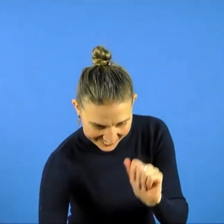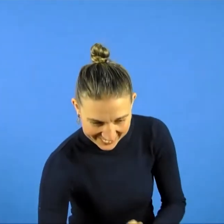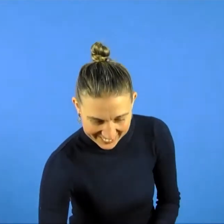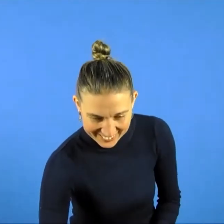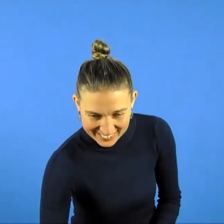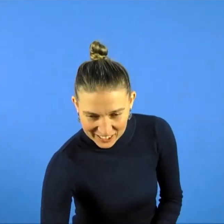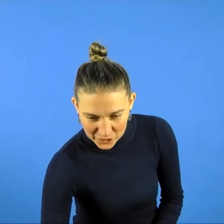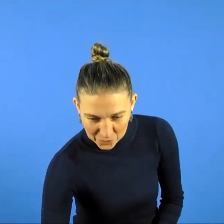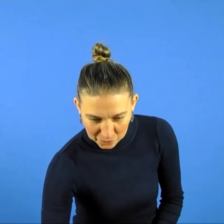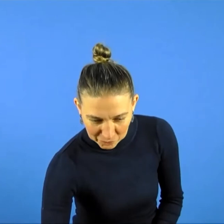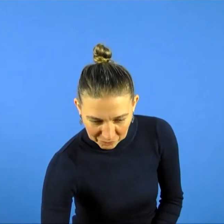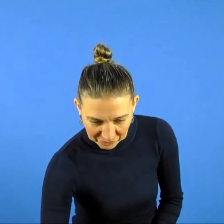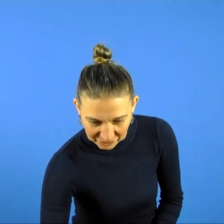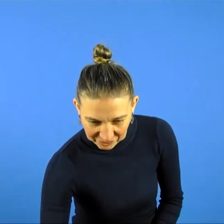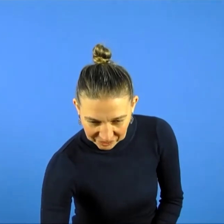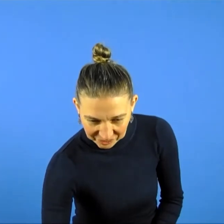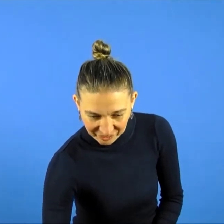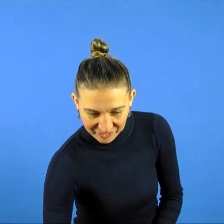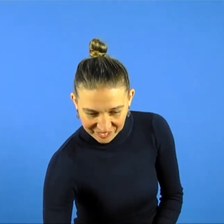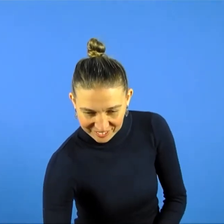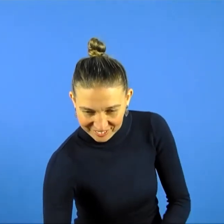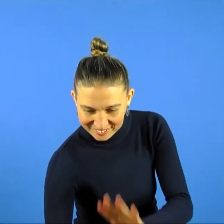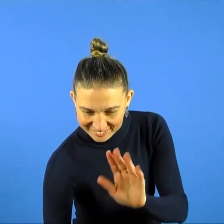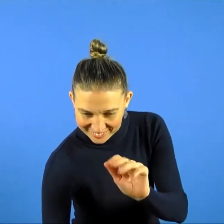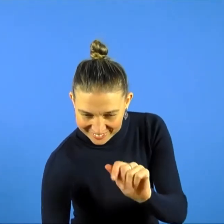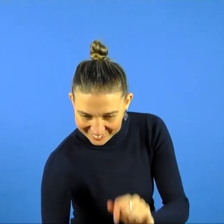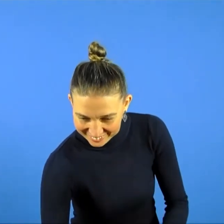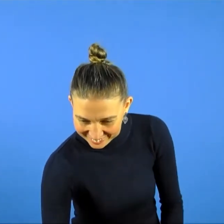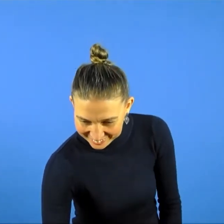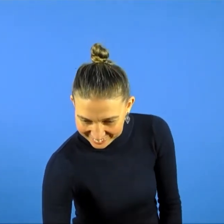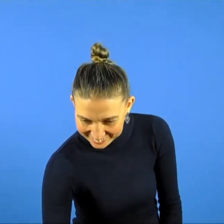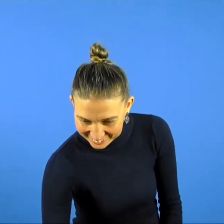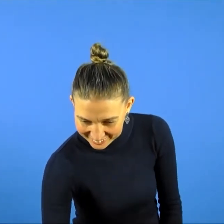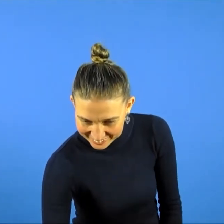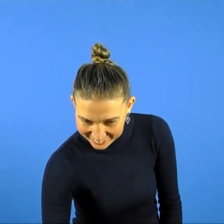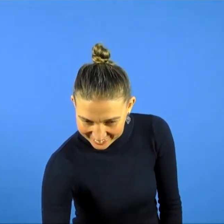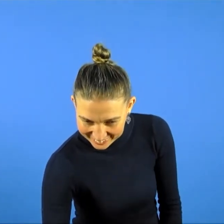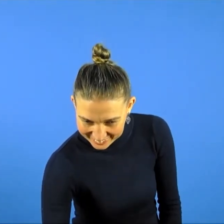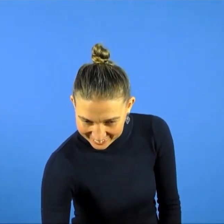you all. Thanks a lot. No problem. Thank you.